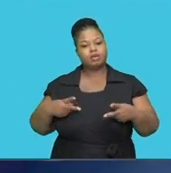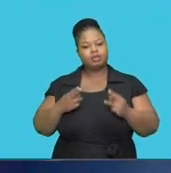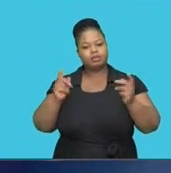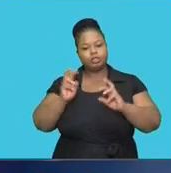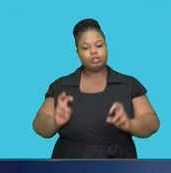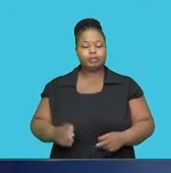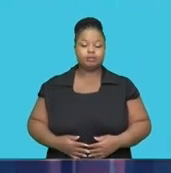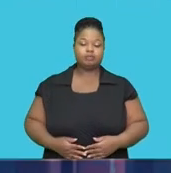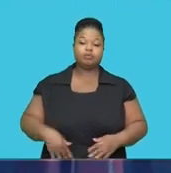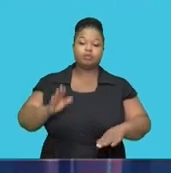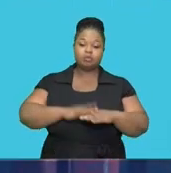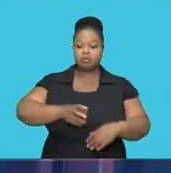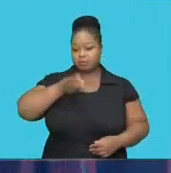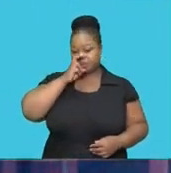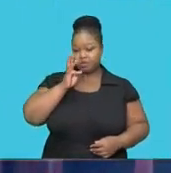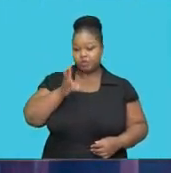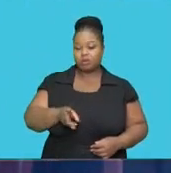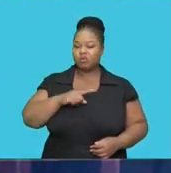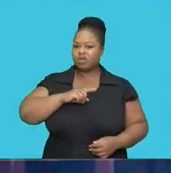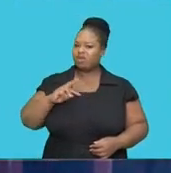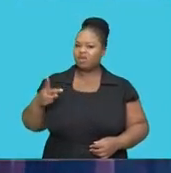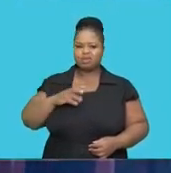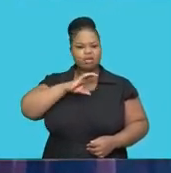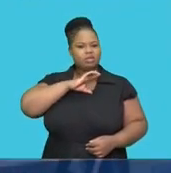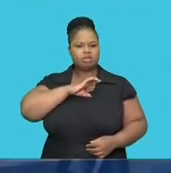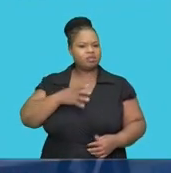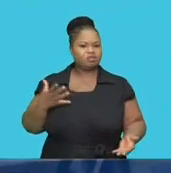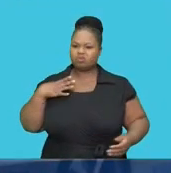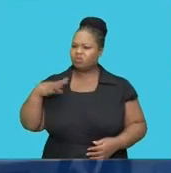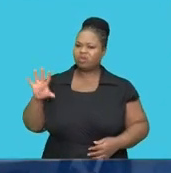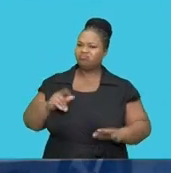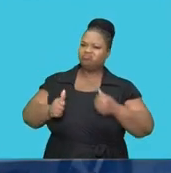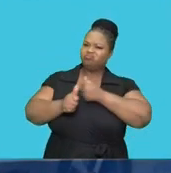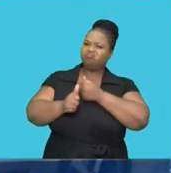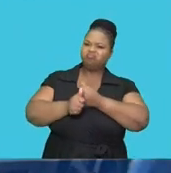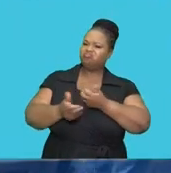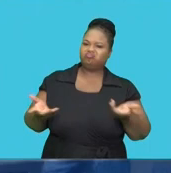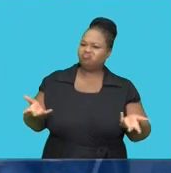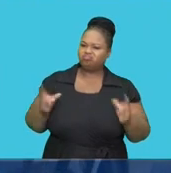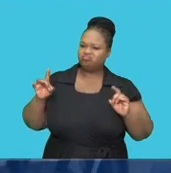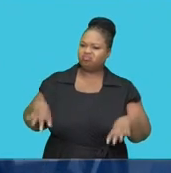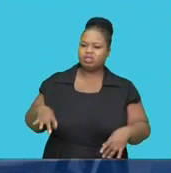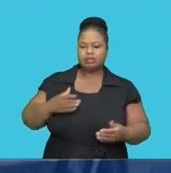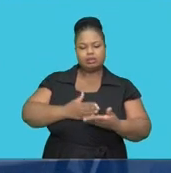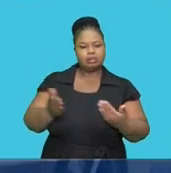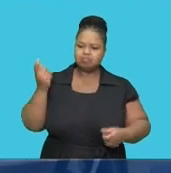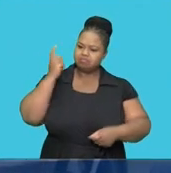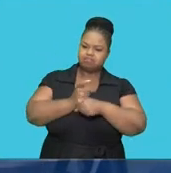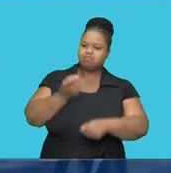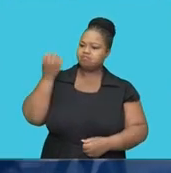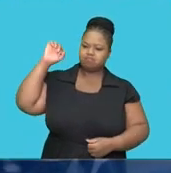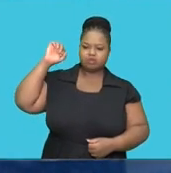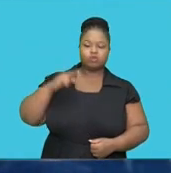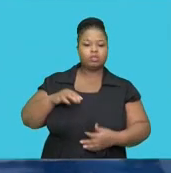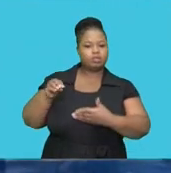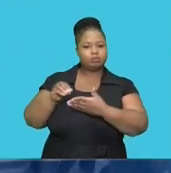going to get more intense because some customers are not wanting to comply. Some customers are retaliating when they bring